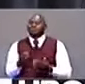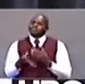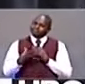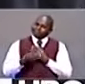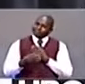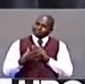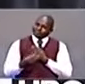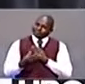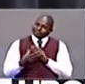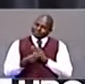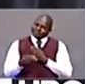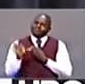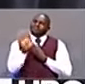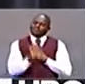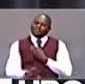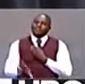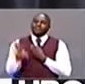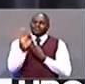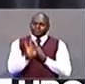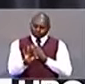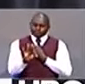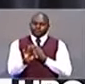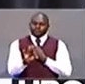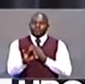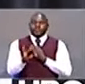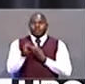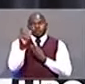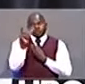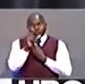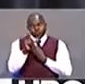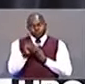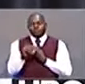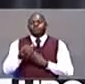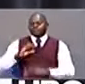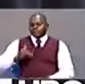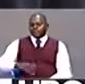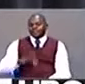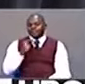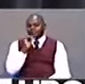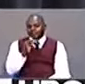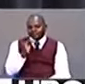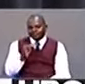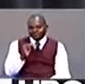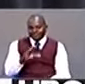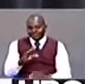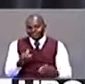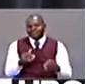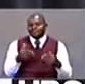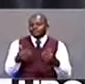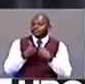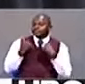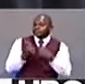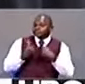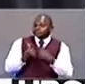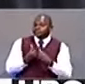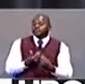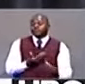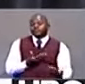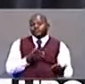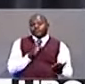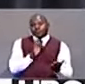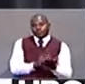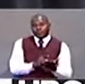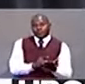emulating this very important foresight? Madam Speaker, we have been told that the lady